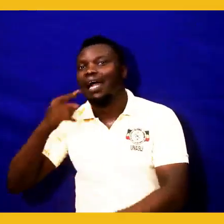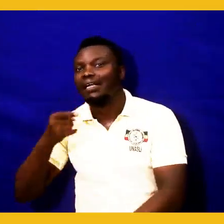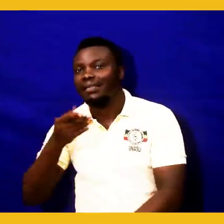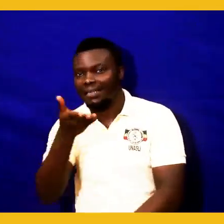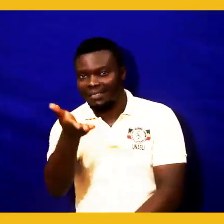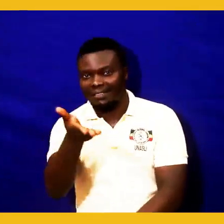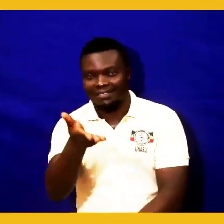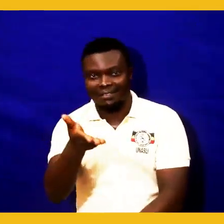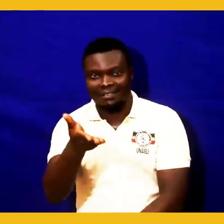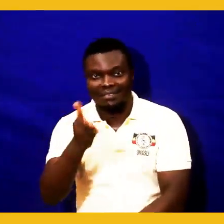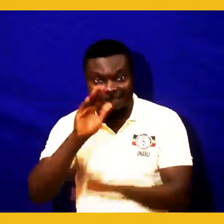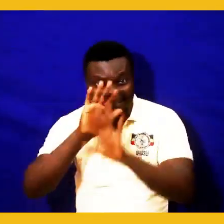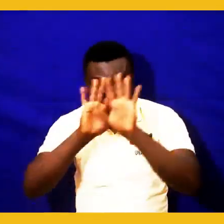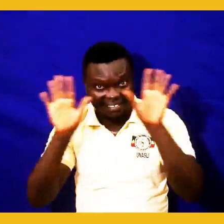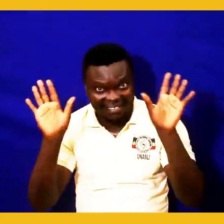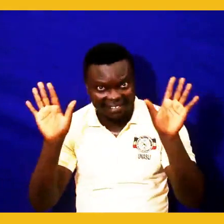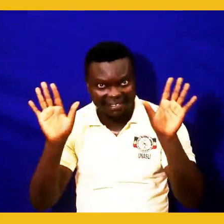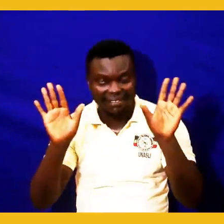write the answer.